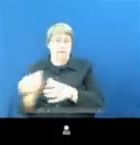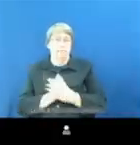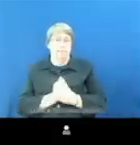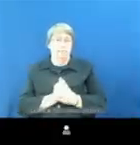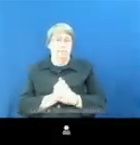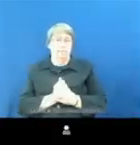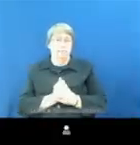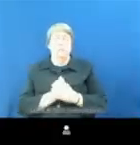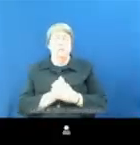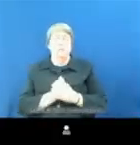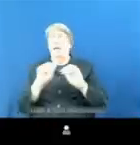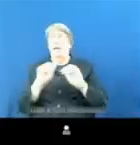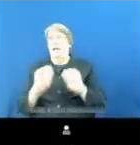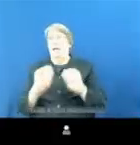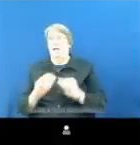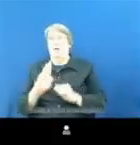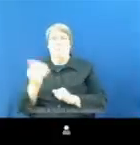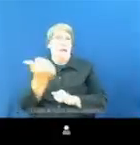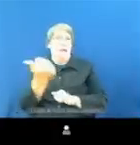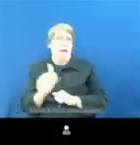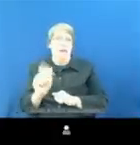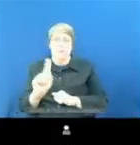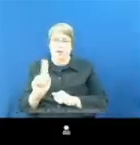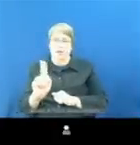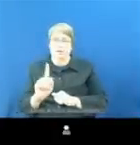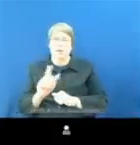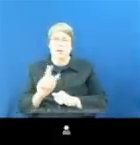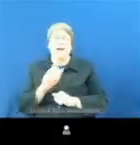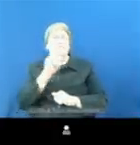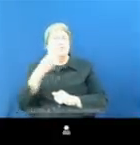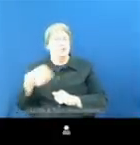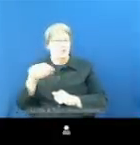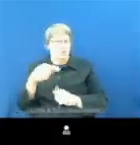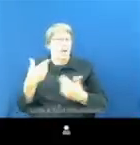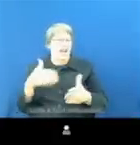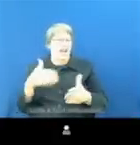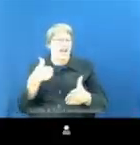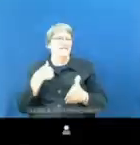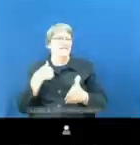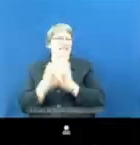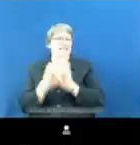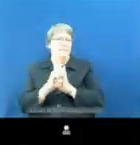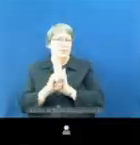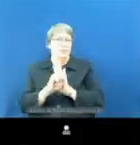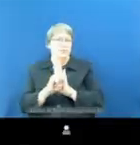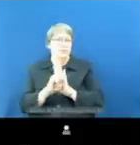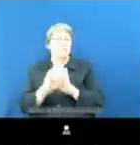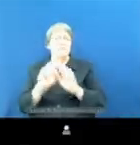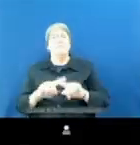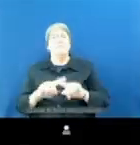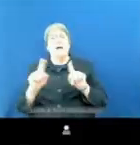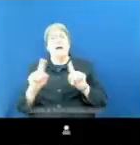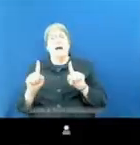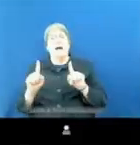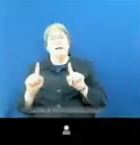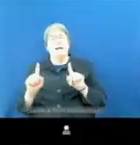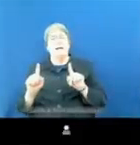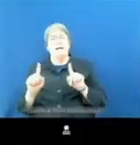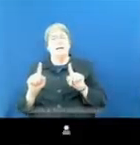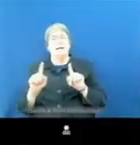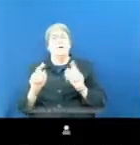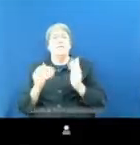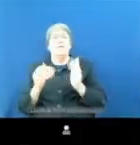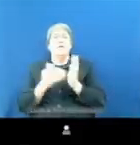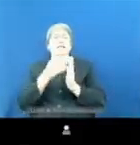That could be just about anywhere. I'm sure you all have examples. But as we often say,